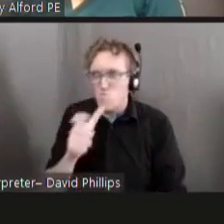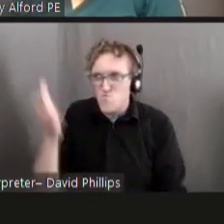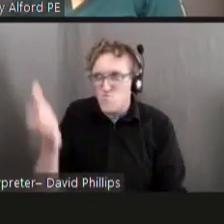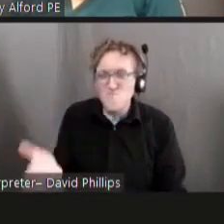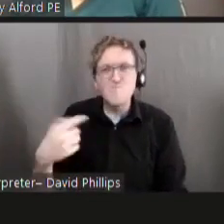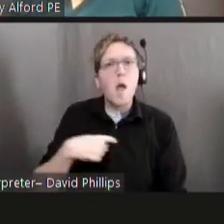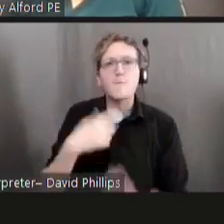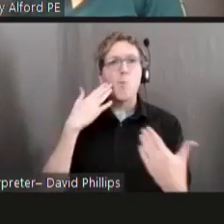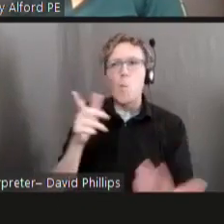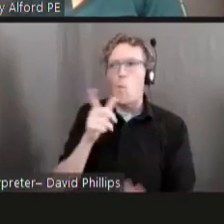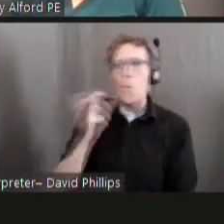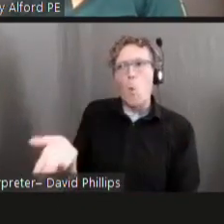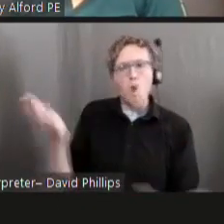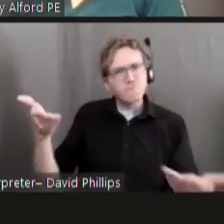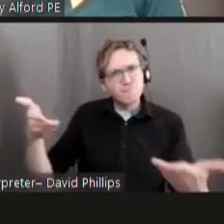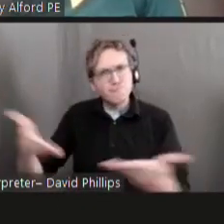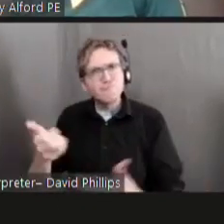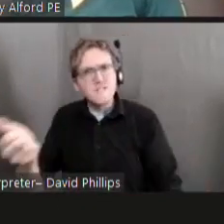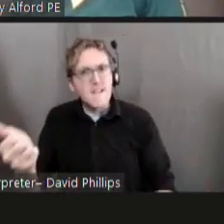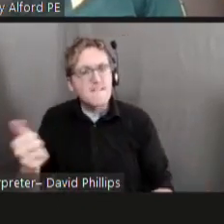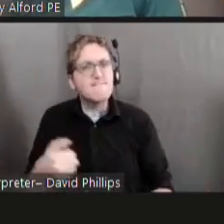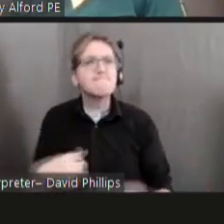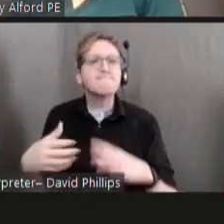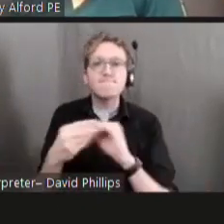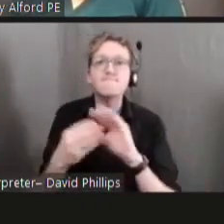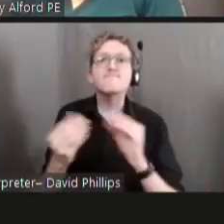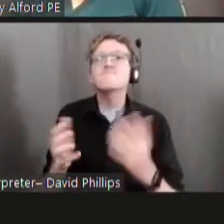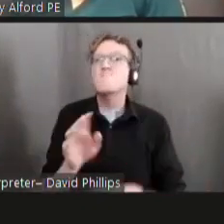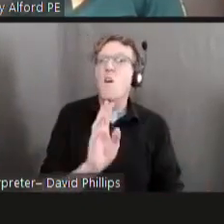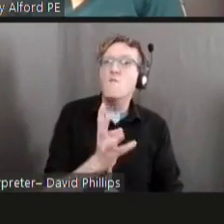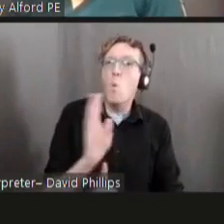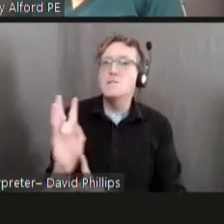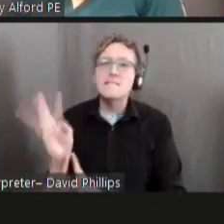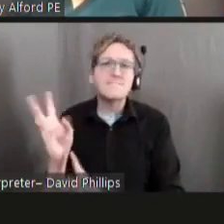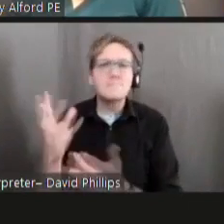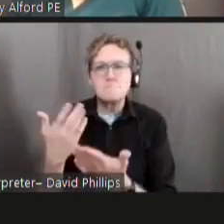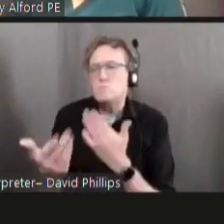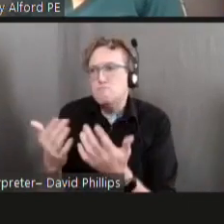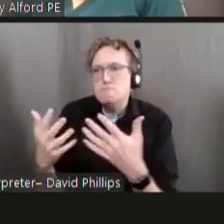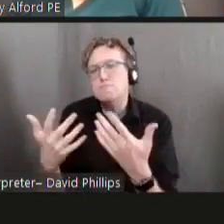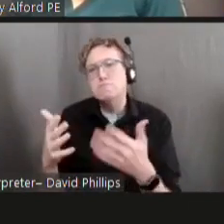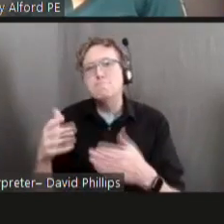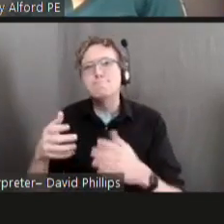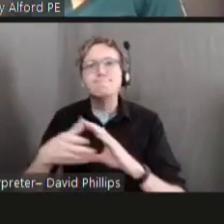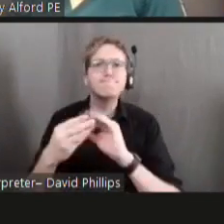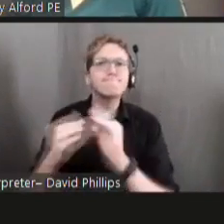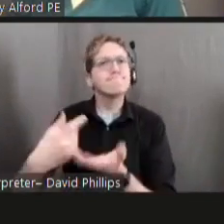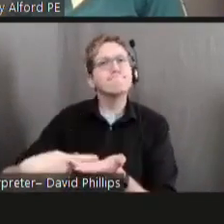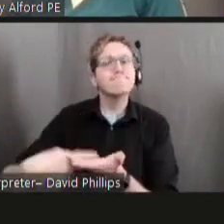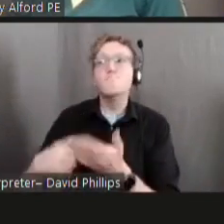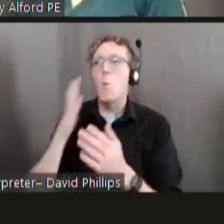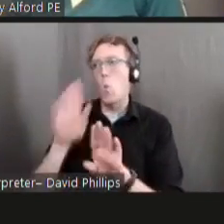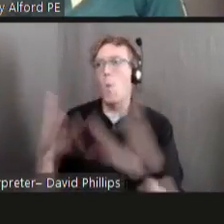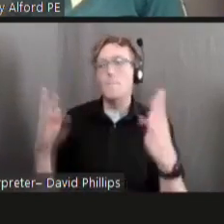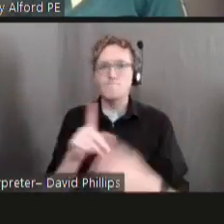out there, and then take 4 to 6 minutes, whatever you feel is necessary, and then we'll open it up. I'm sure there'll be many questions for you.